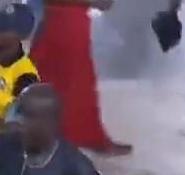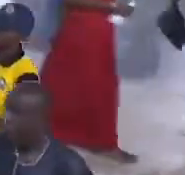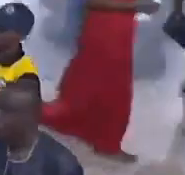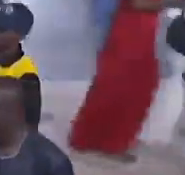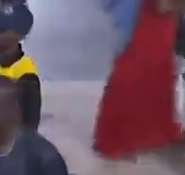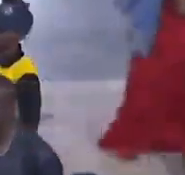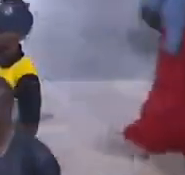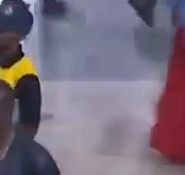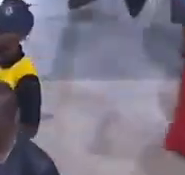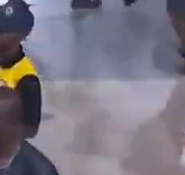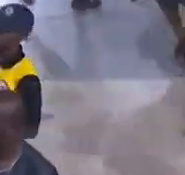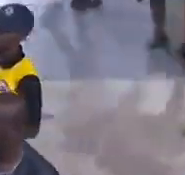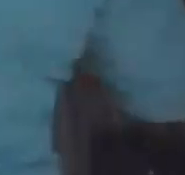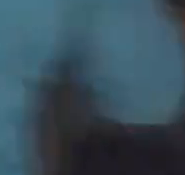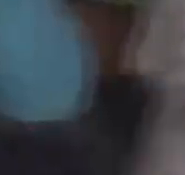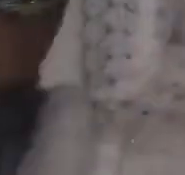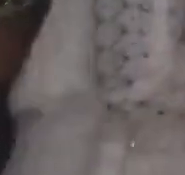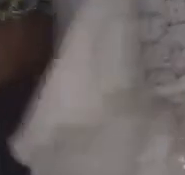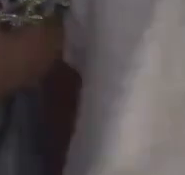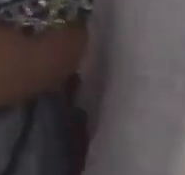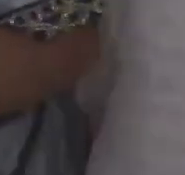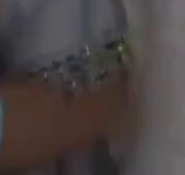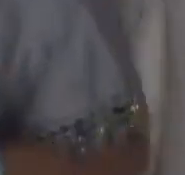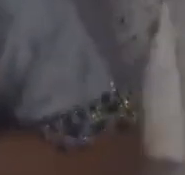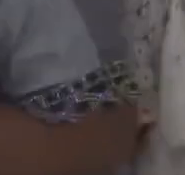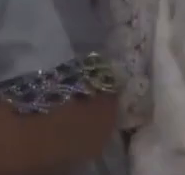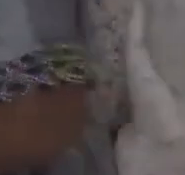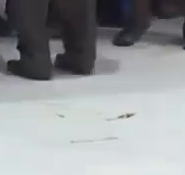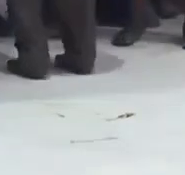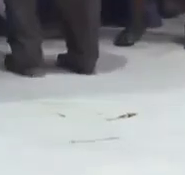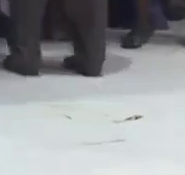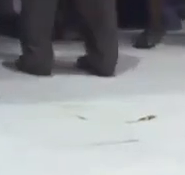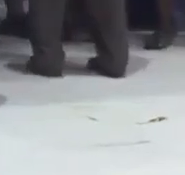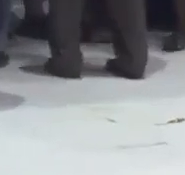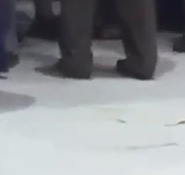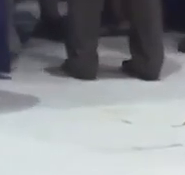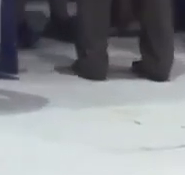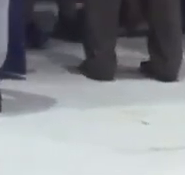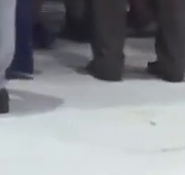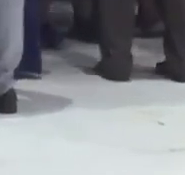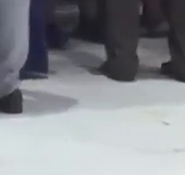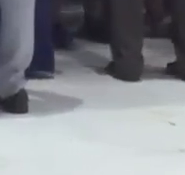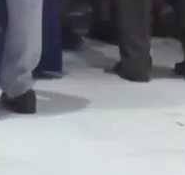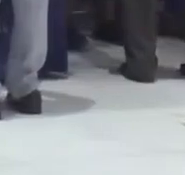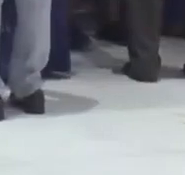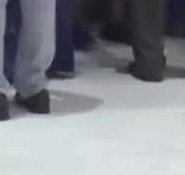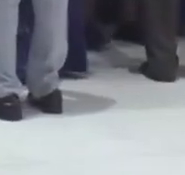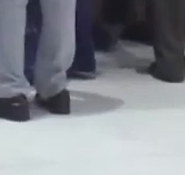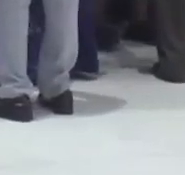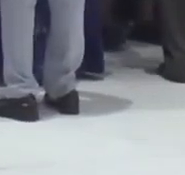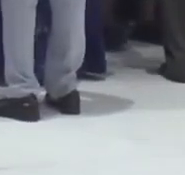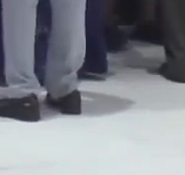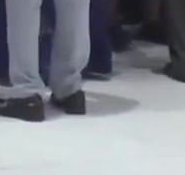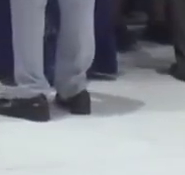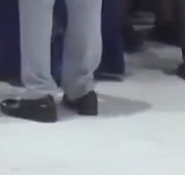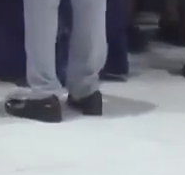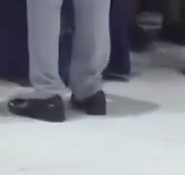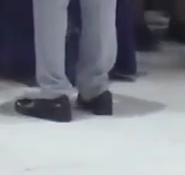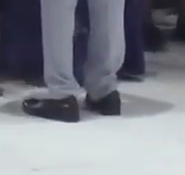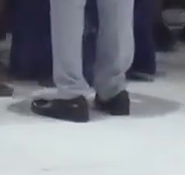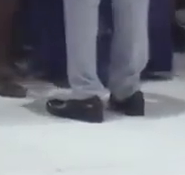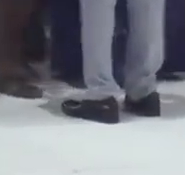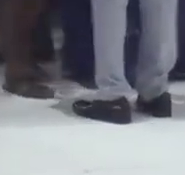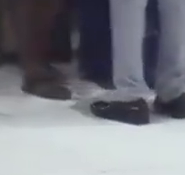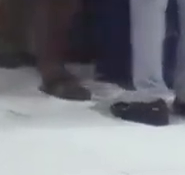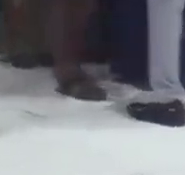Jesus is here. He's here. Miracle working God. Ancient of days. Miracle